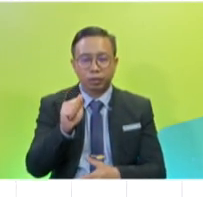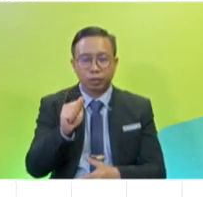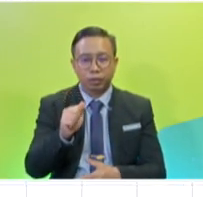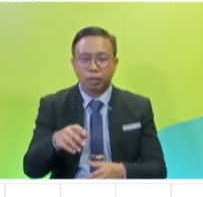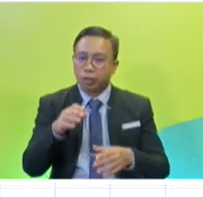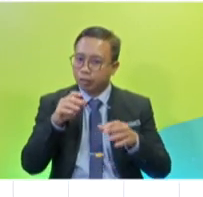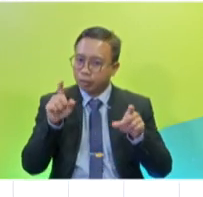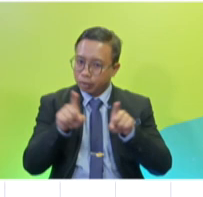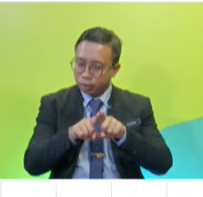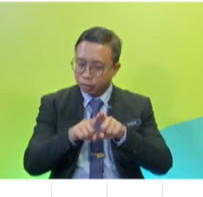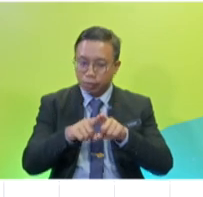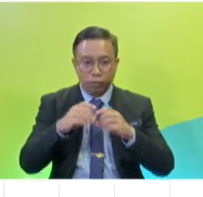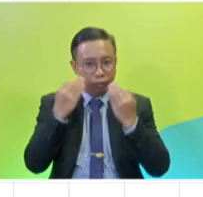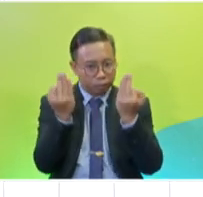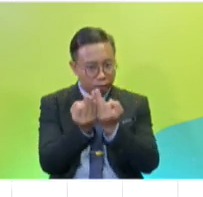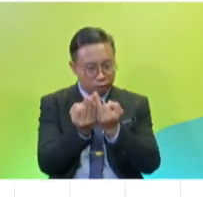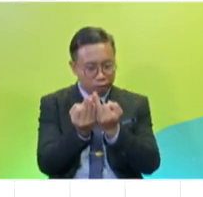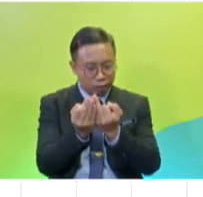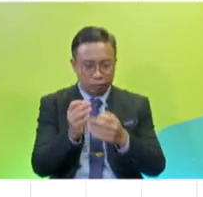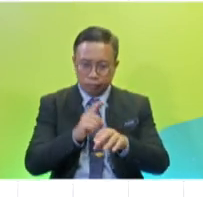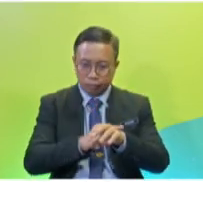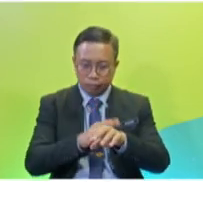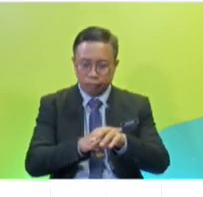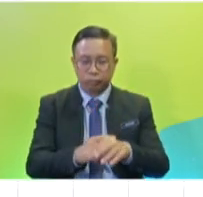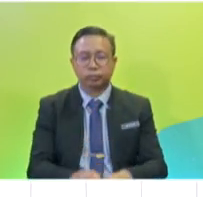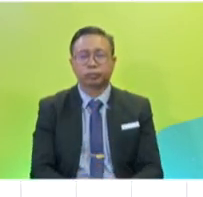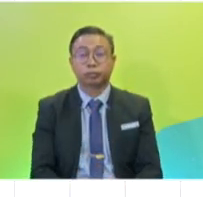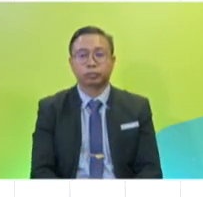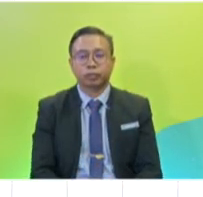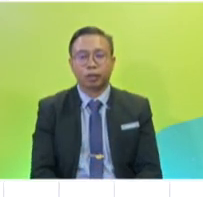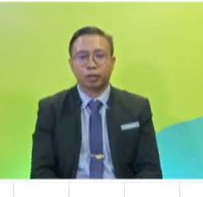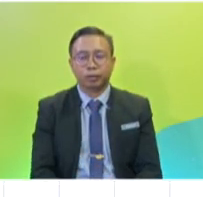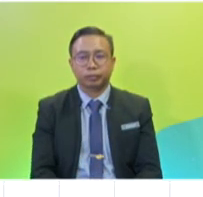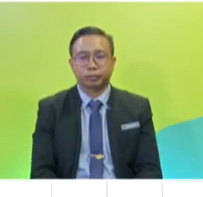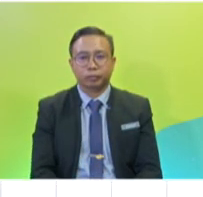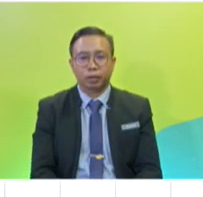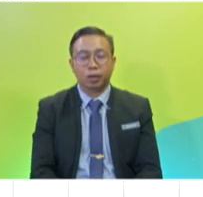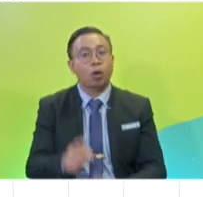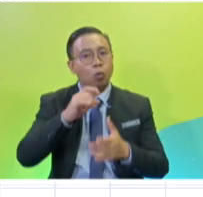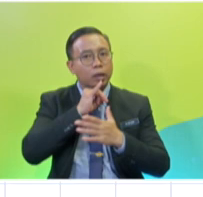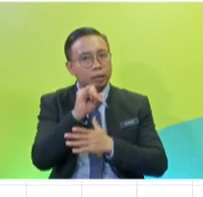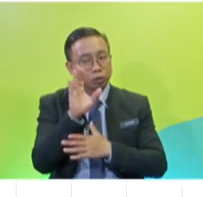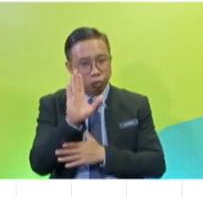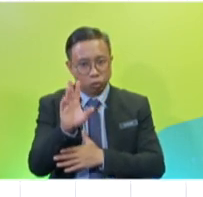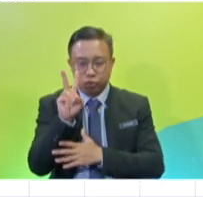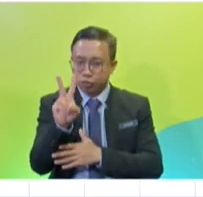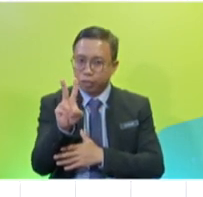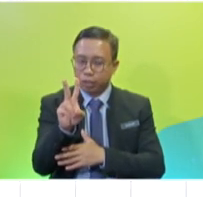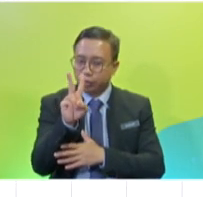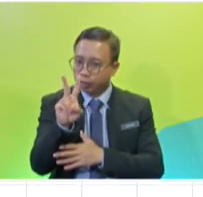together with my family. Okay, spend time. Okay, now what is your second